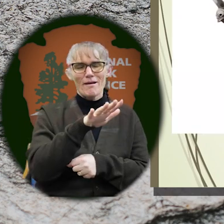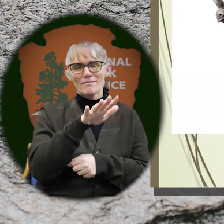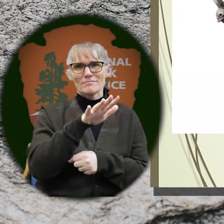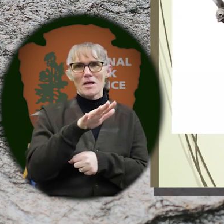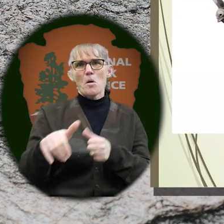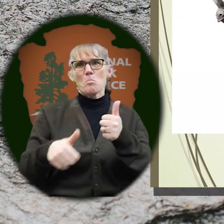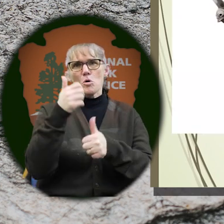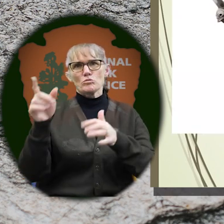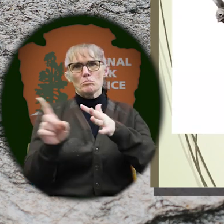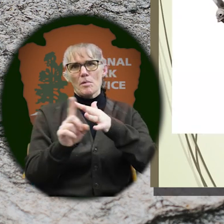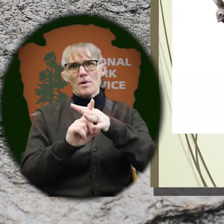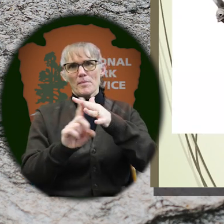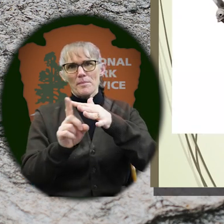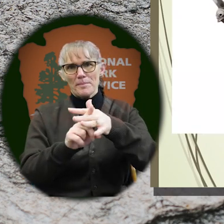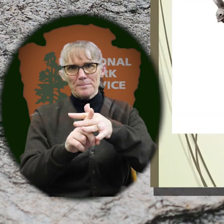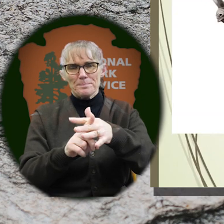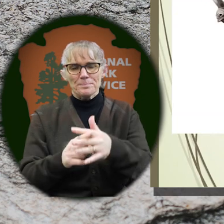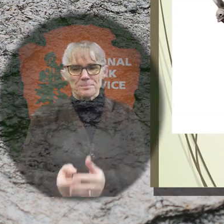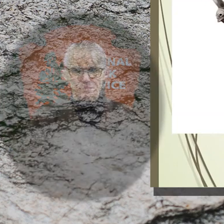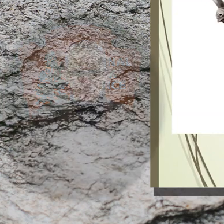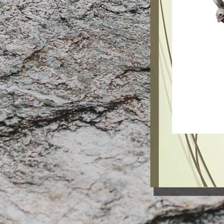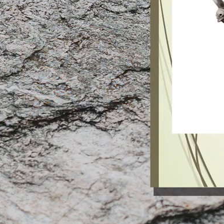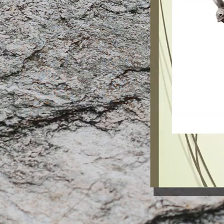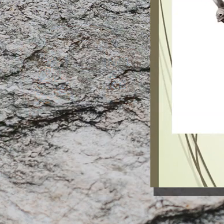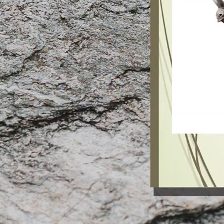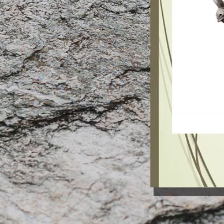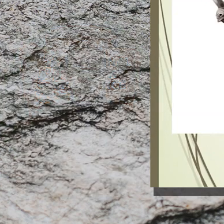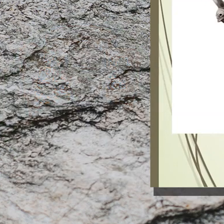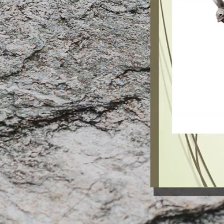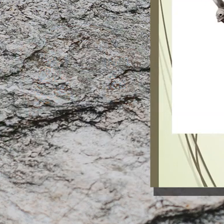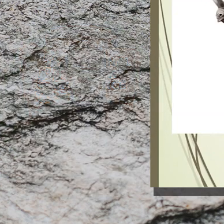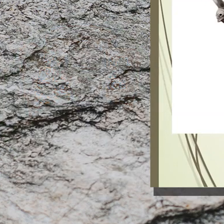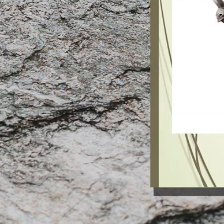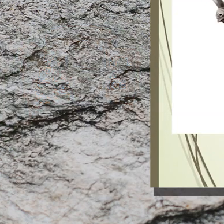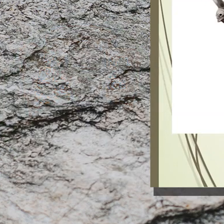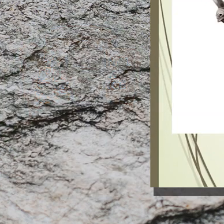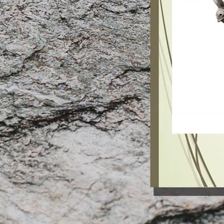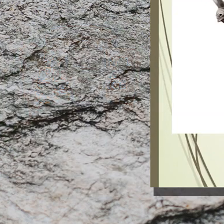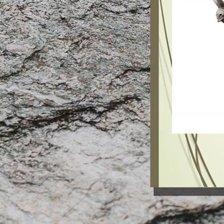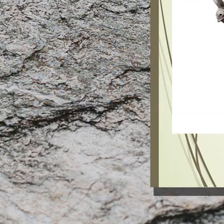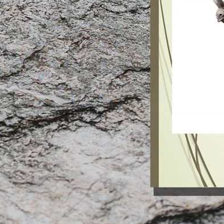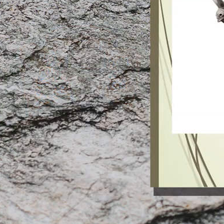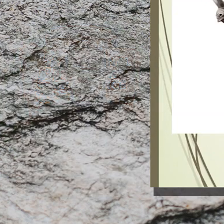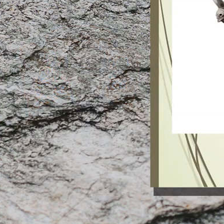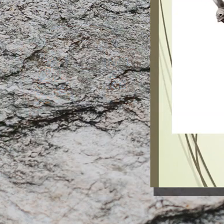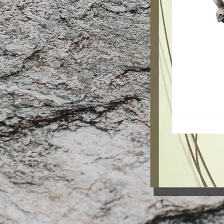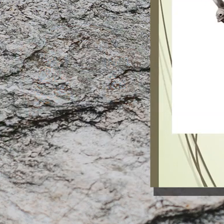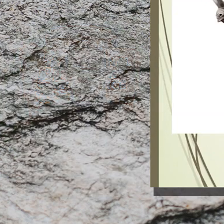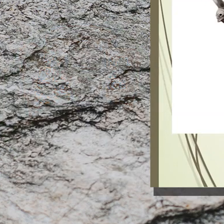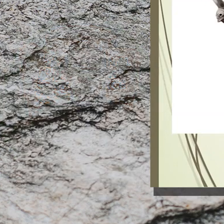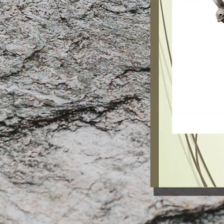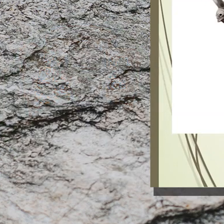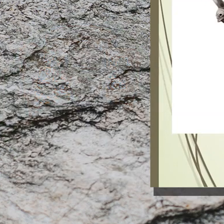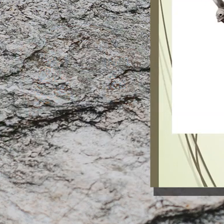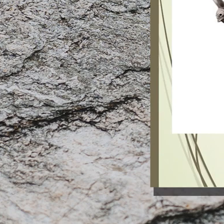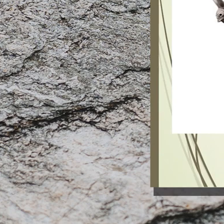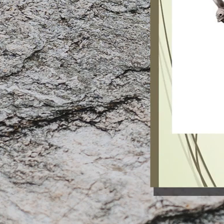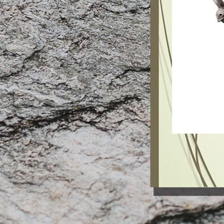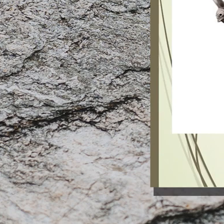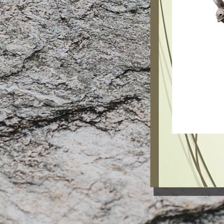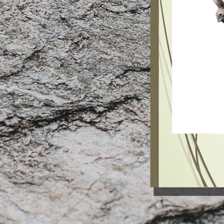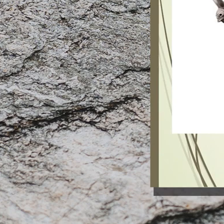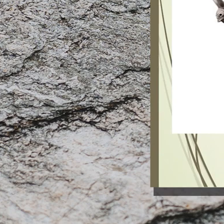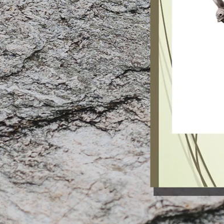rhino against white background. Its four legs start thick, then taper down to wrinkled knees and three toes on its feet. Right, brown rhino in a grassy environment with its long tail curled up to its